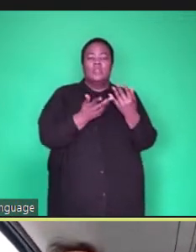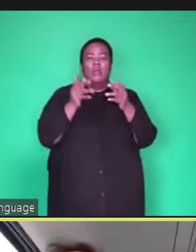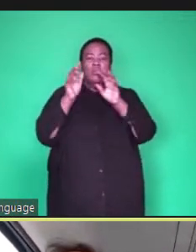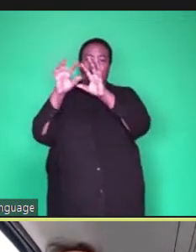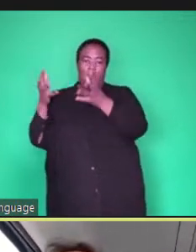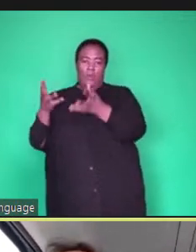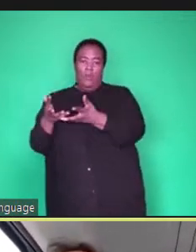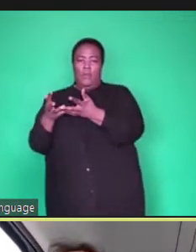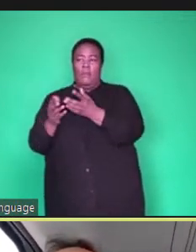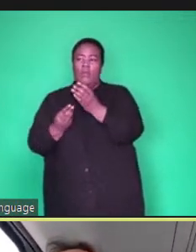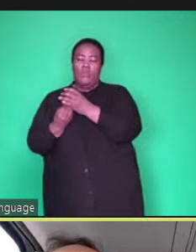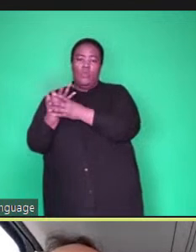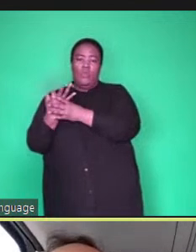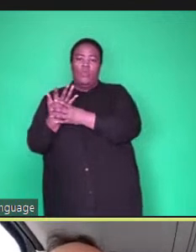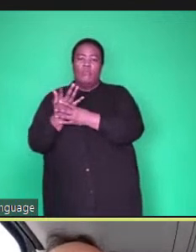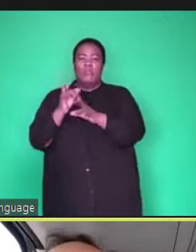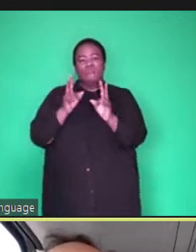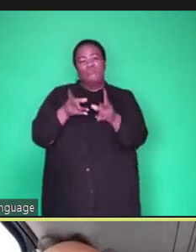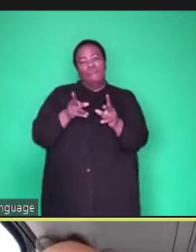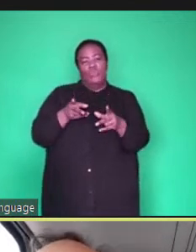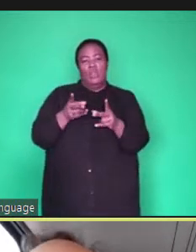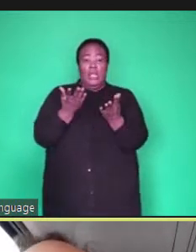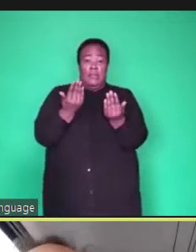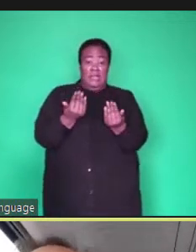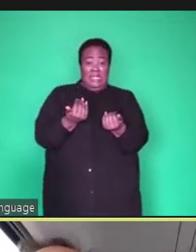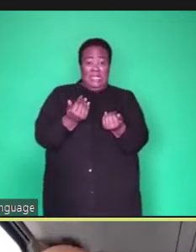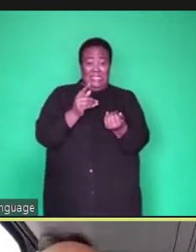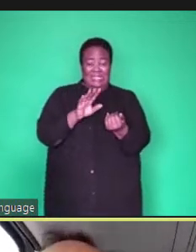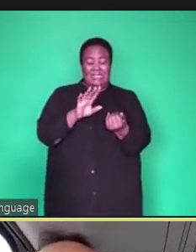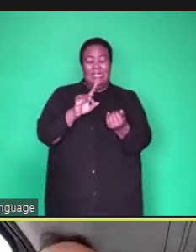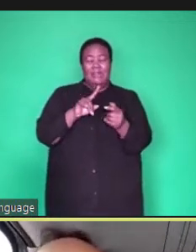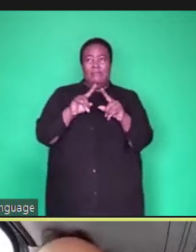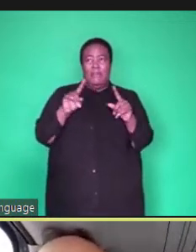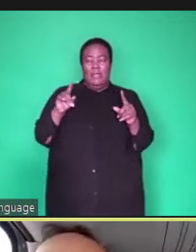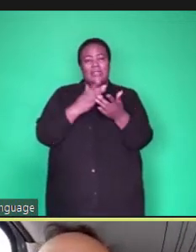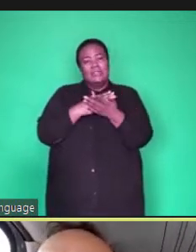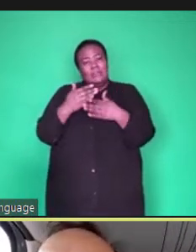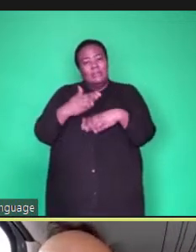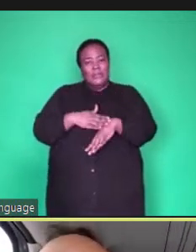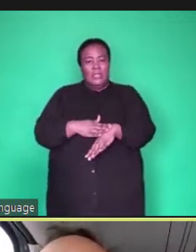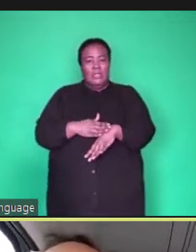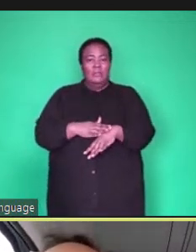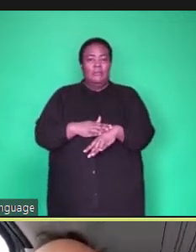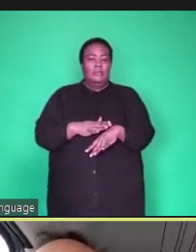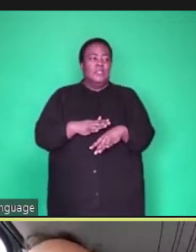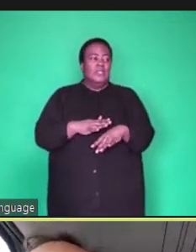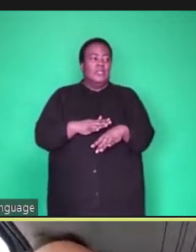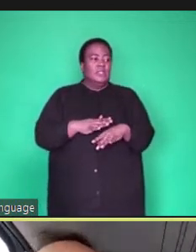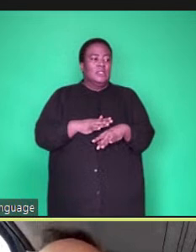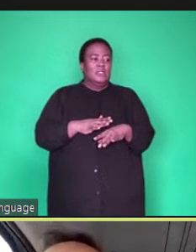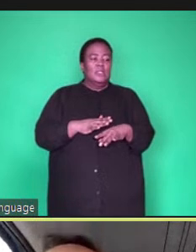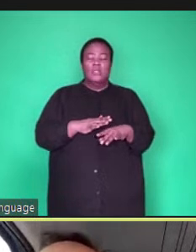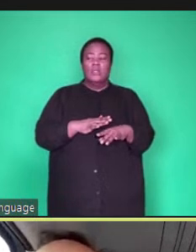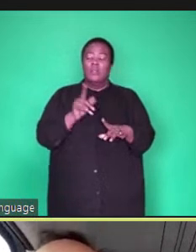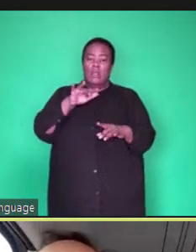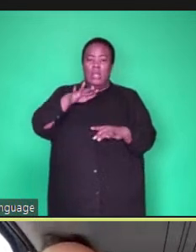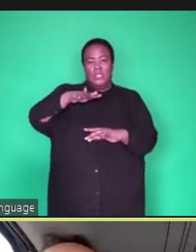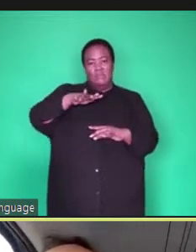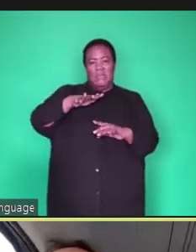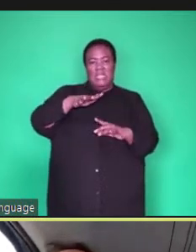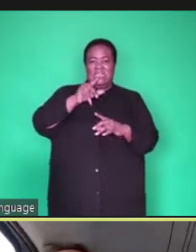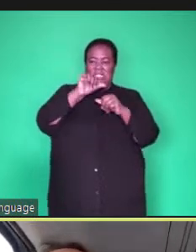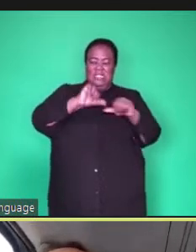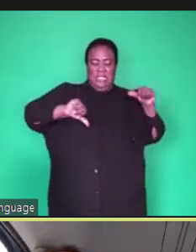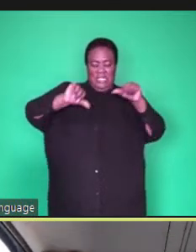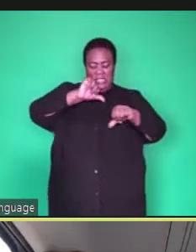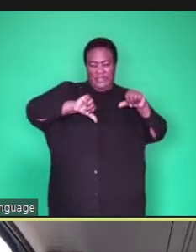usual expectation. And but sometimes the indirect and direct estimates are difficult to